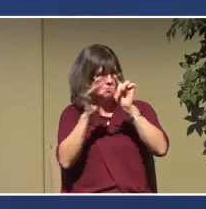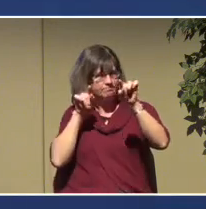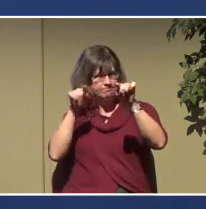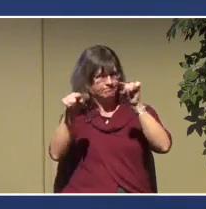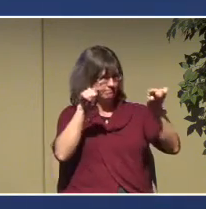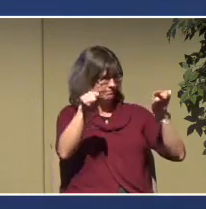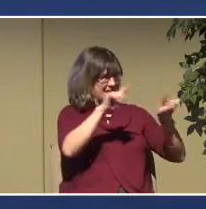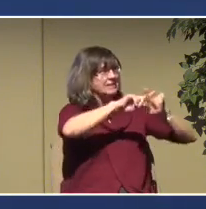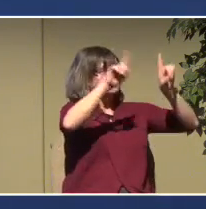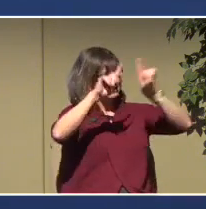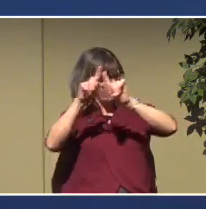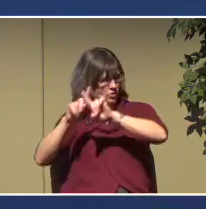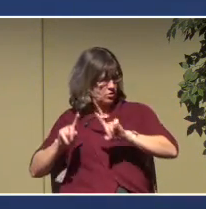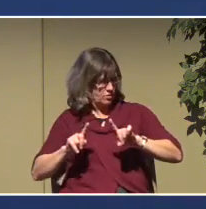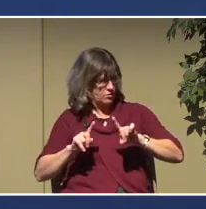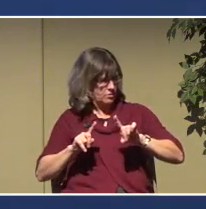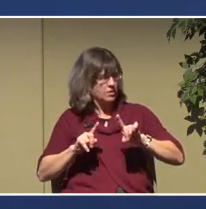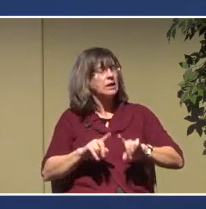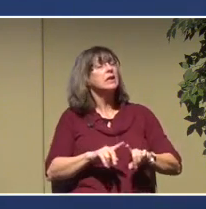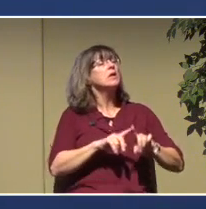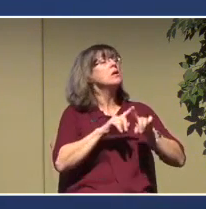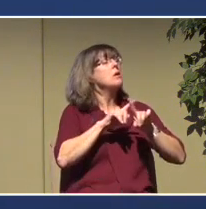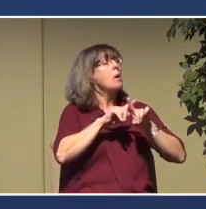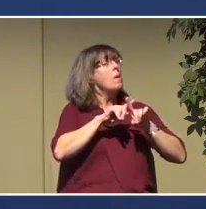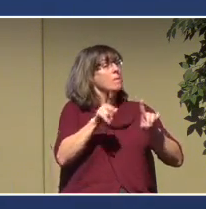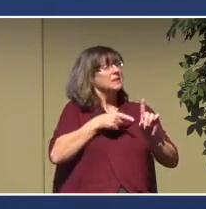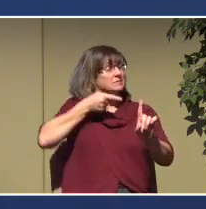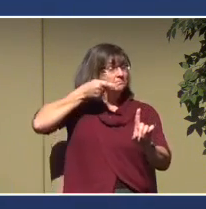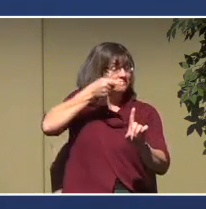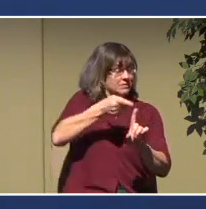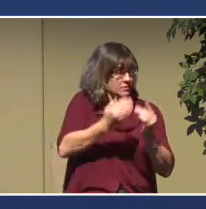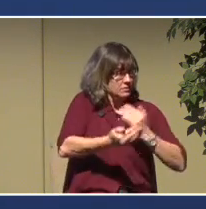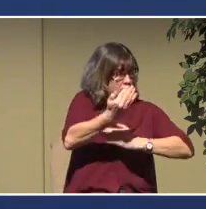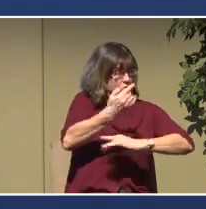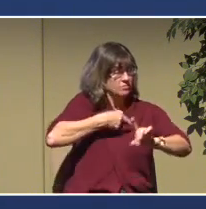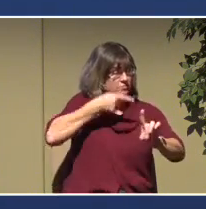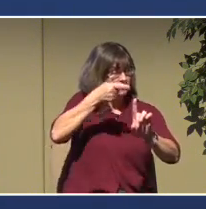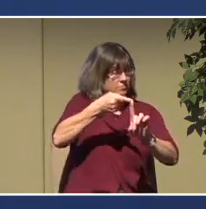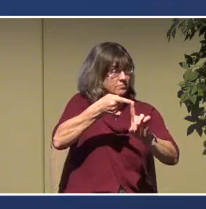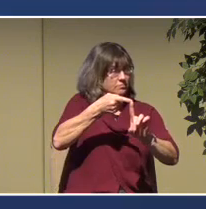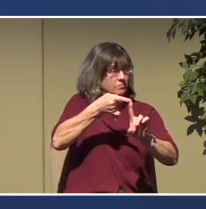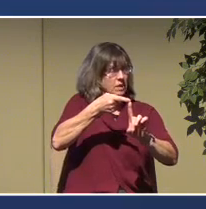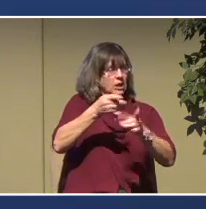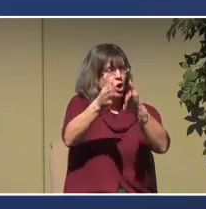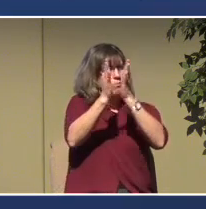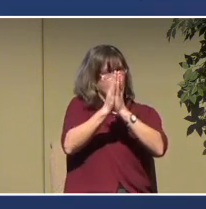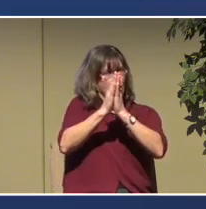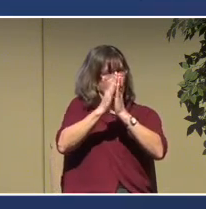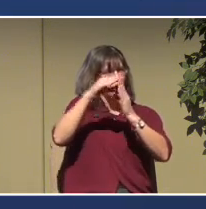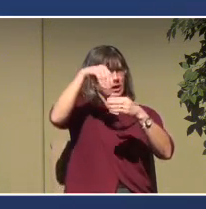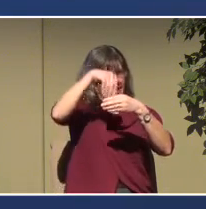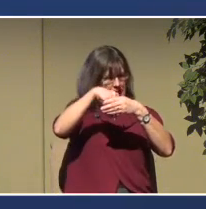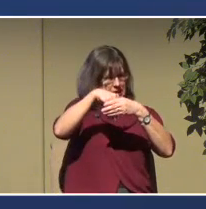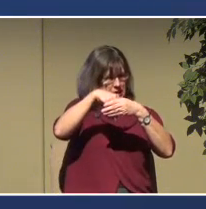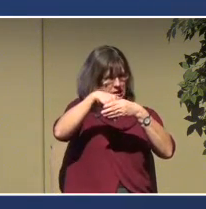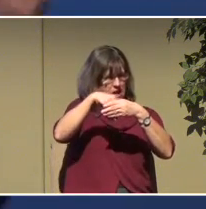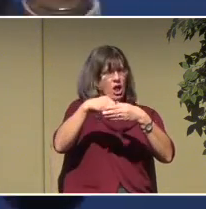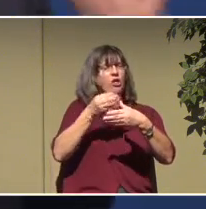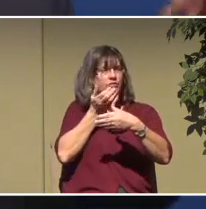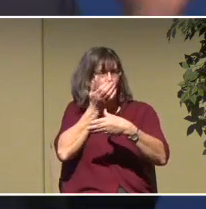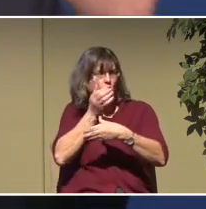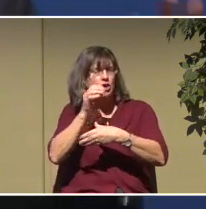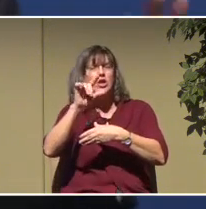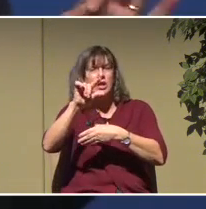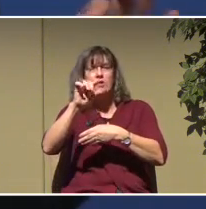at how he prayed in Gethsemane in particular. And so it's not